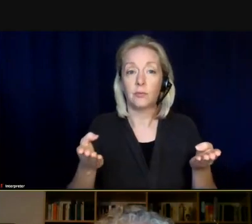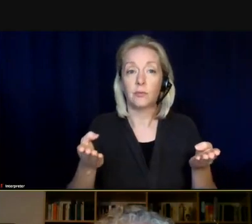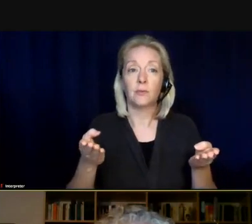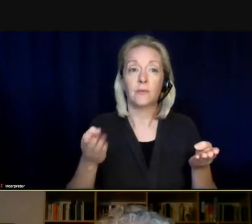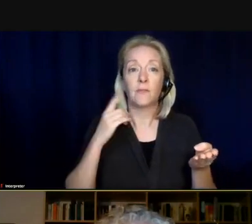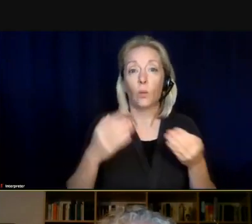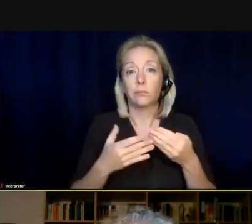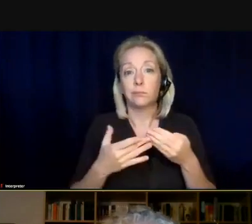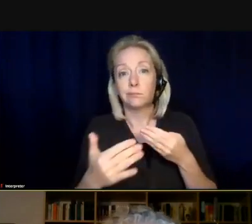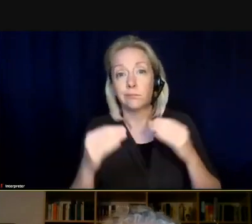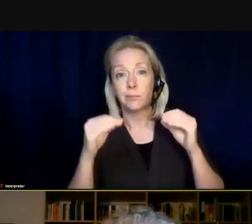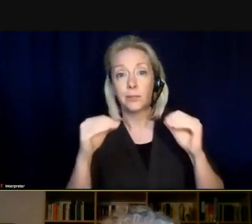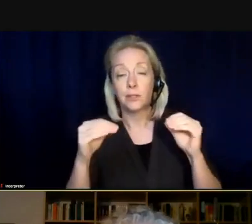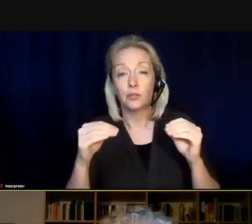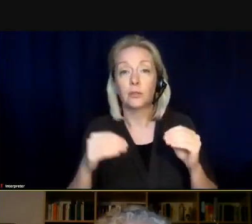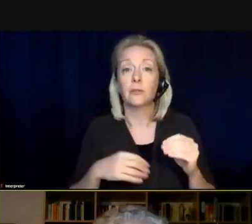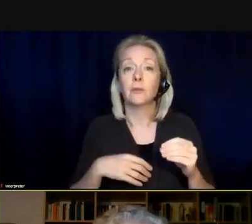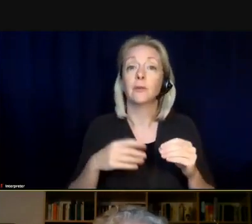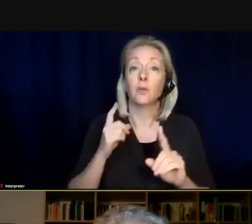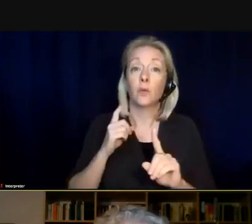easily, efficiently, quickly.